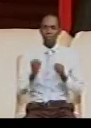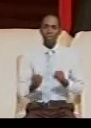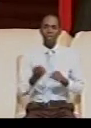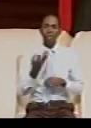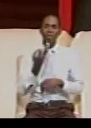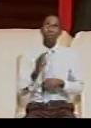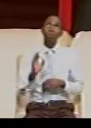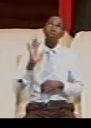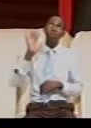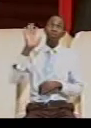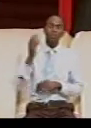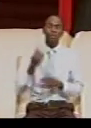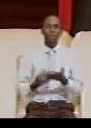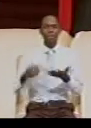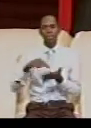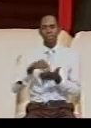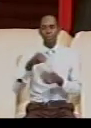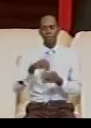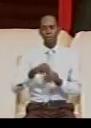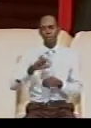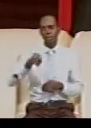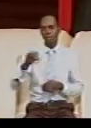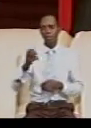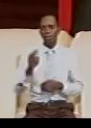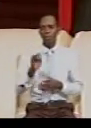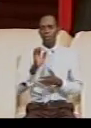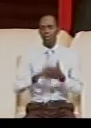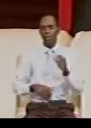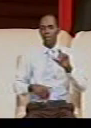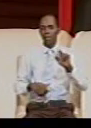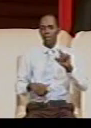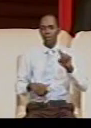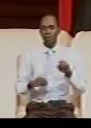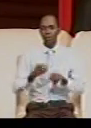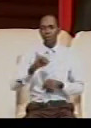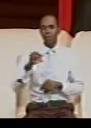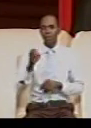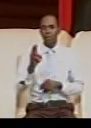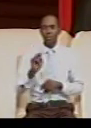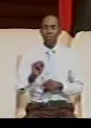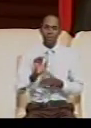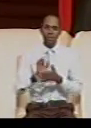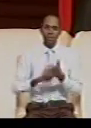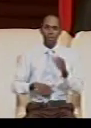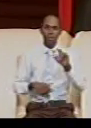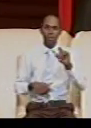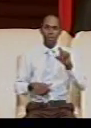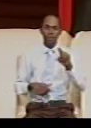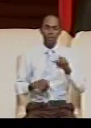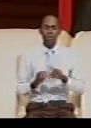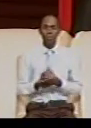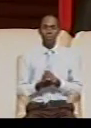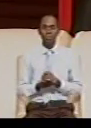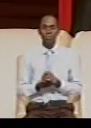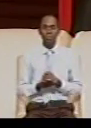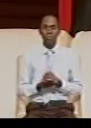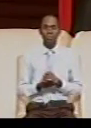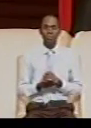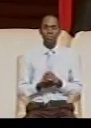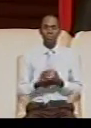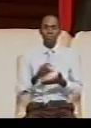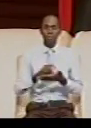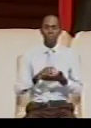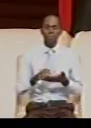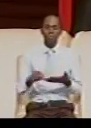his resurrection in John chapter 11. John chapter